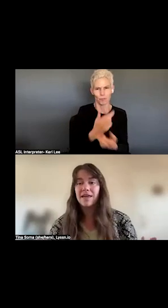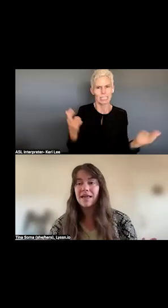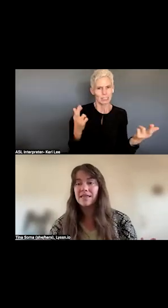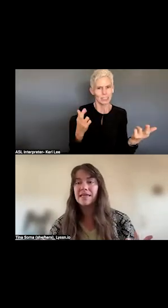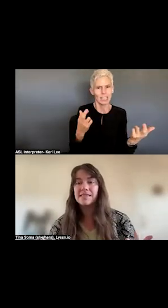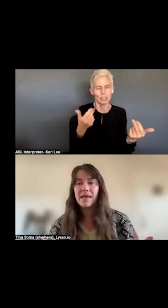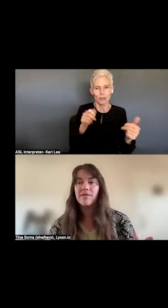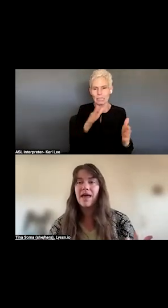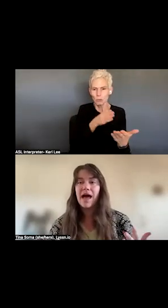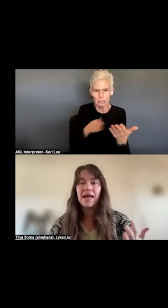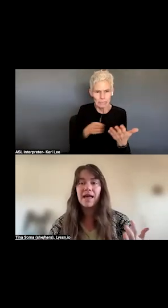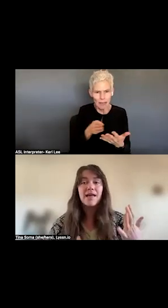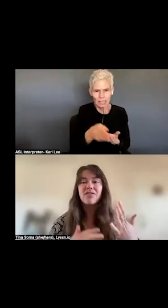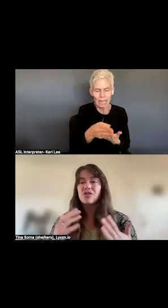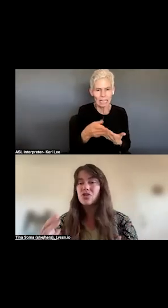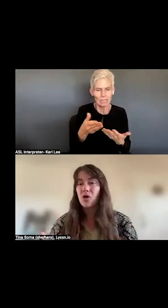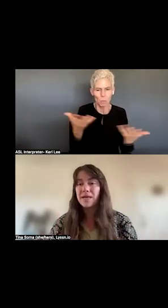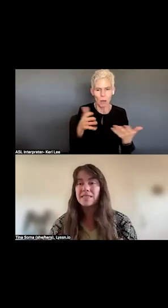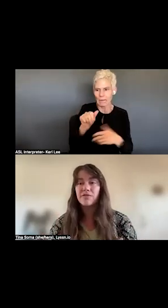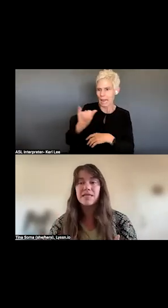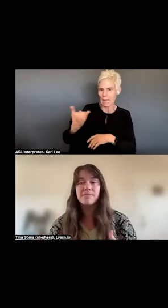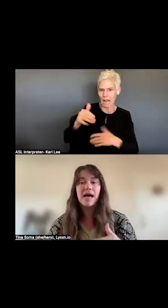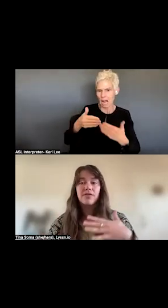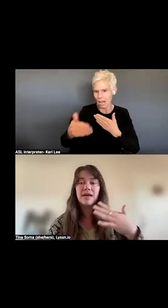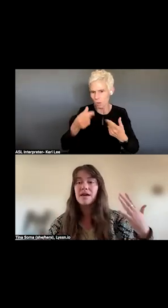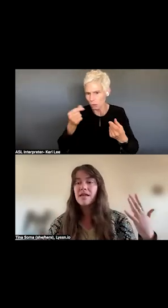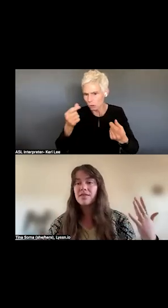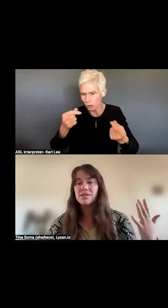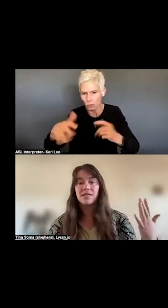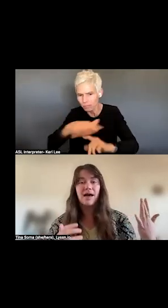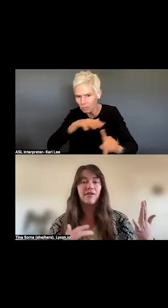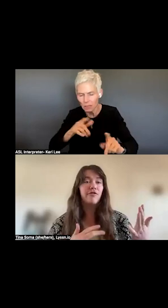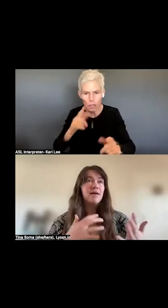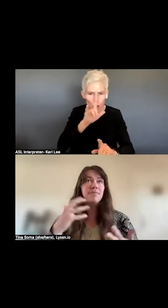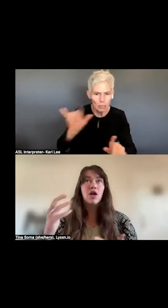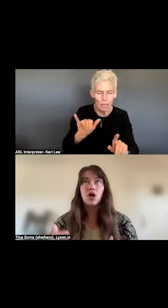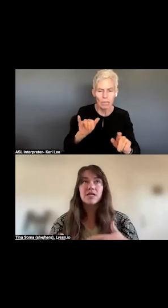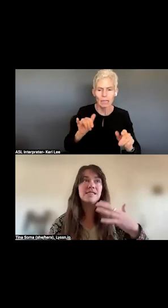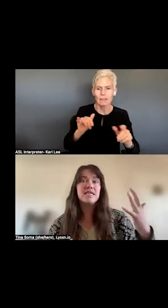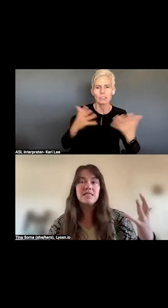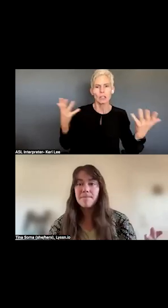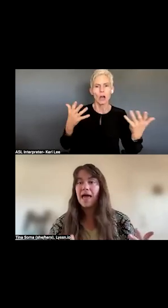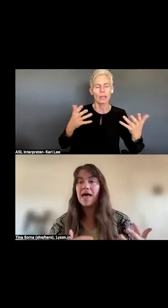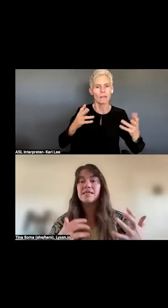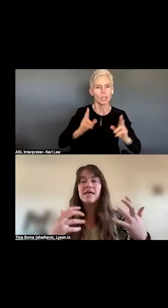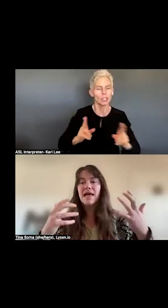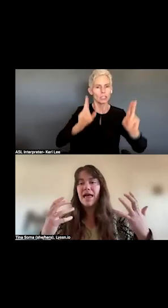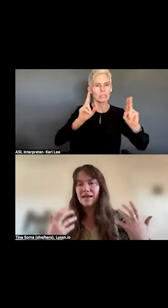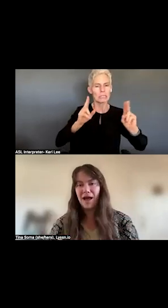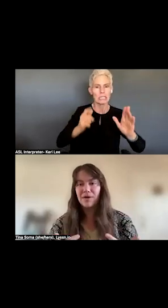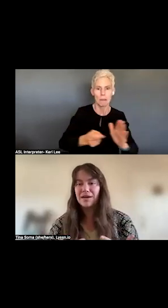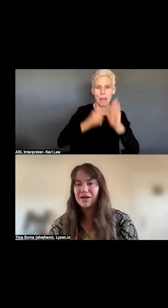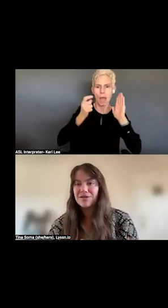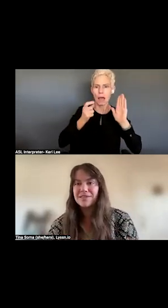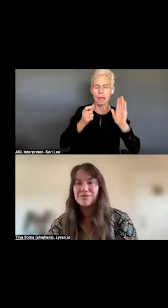to navigate the landscape of AI. There's so many different types out there. There's a lot of urgency, demand, and